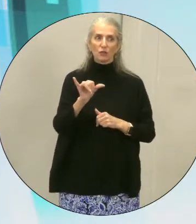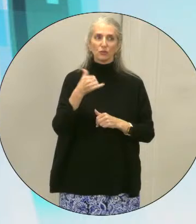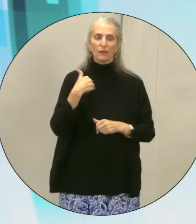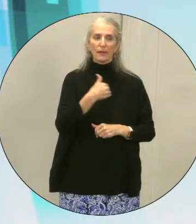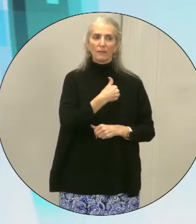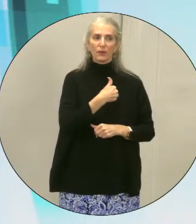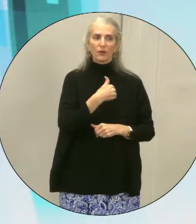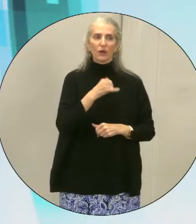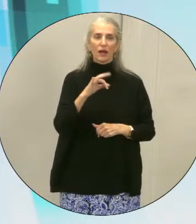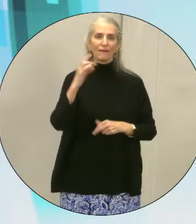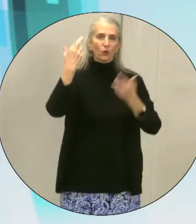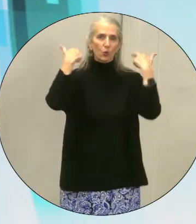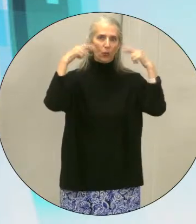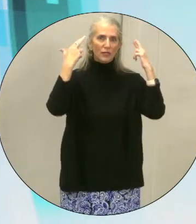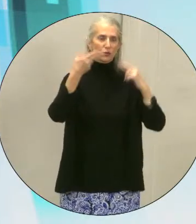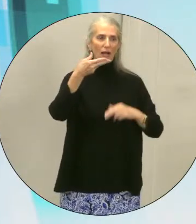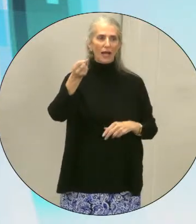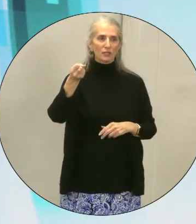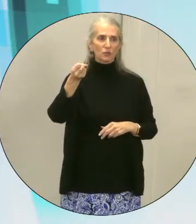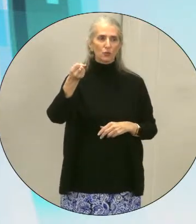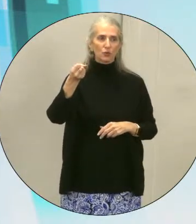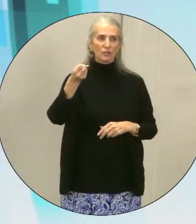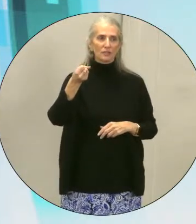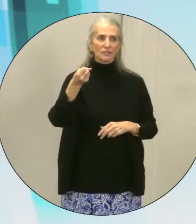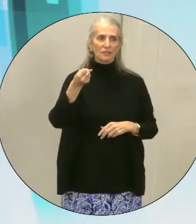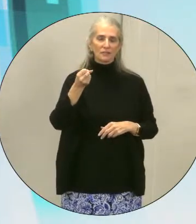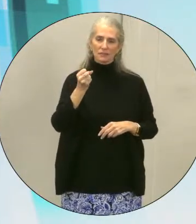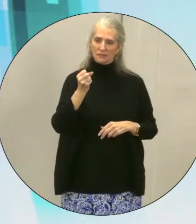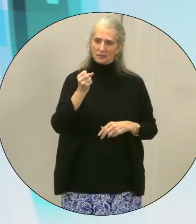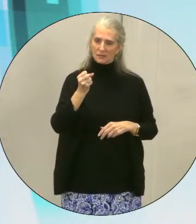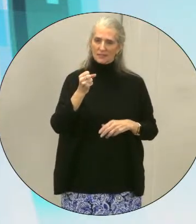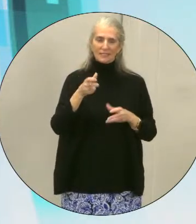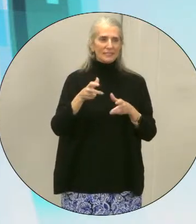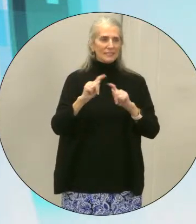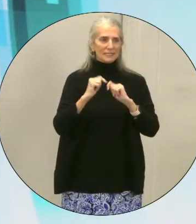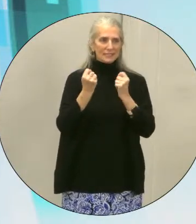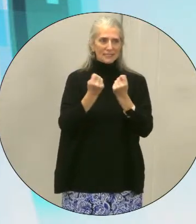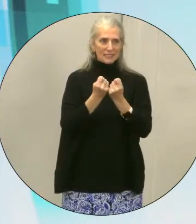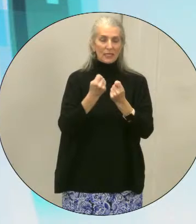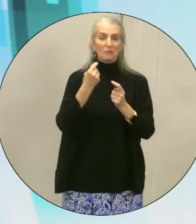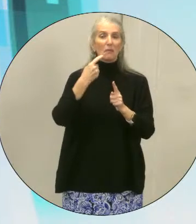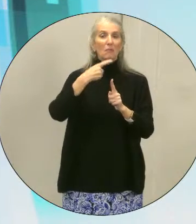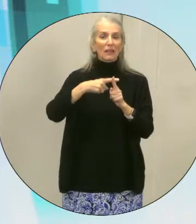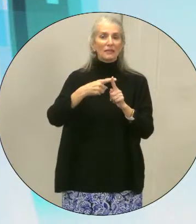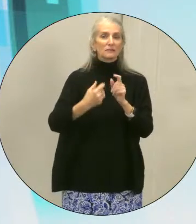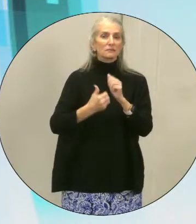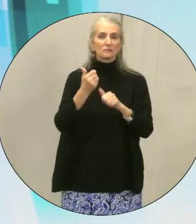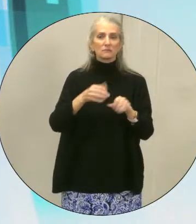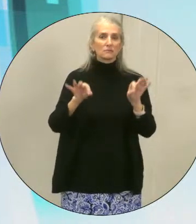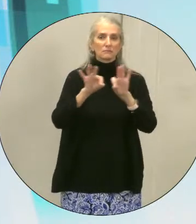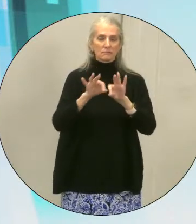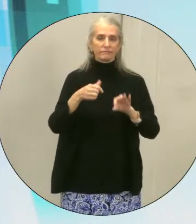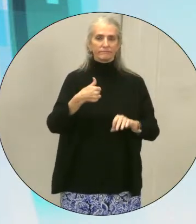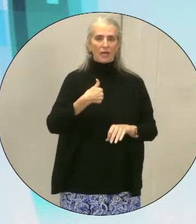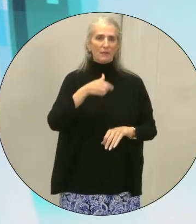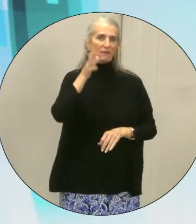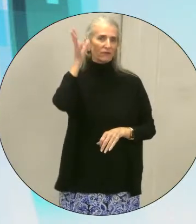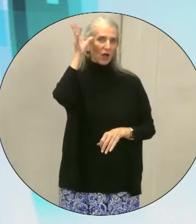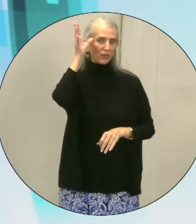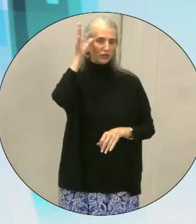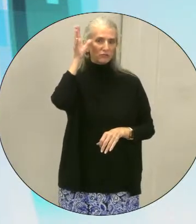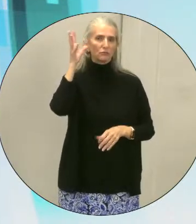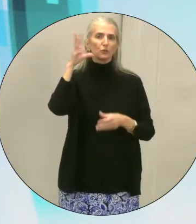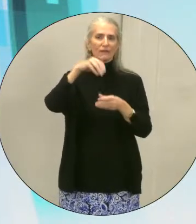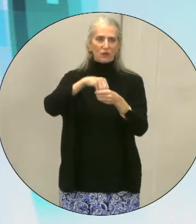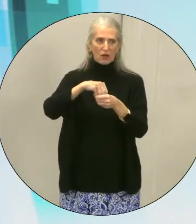of Rancho High School's SOT team. But most importantly, I'm a father. I'm a father that's involved